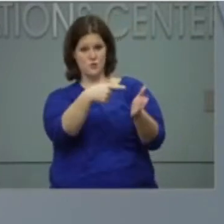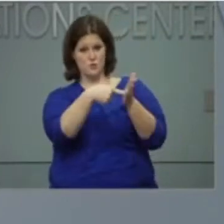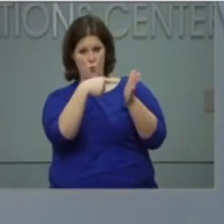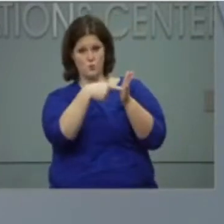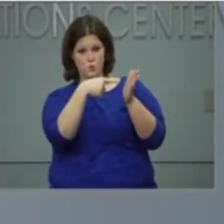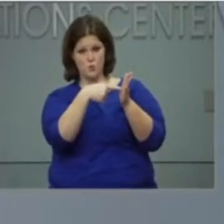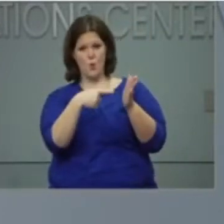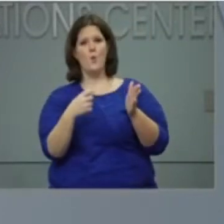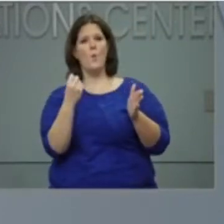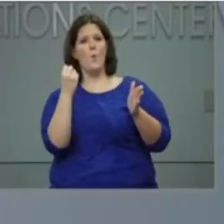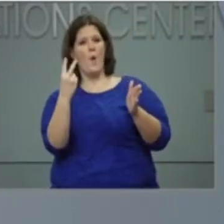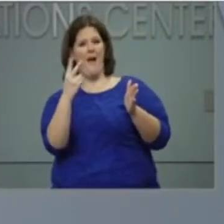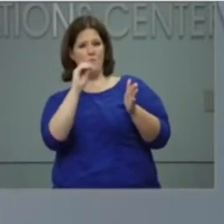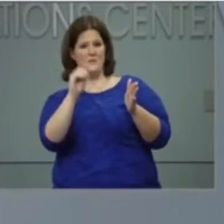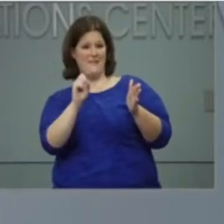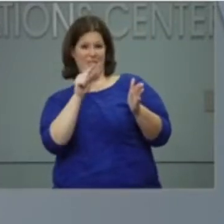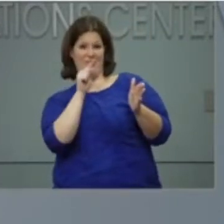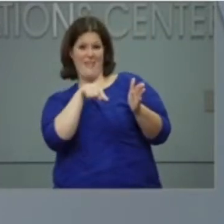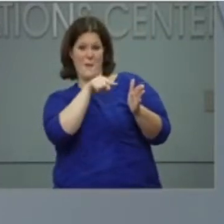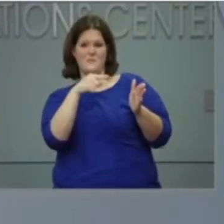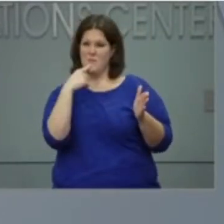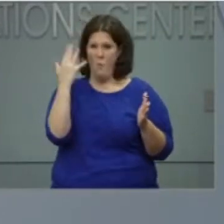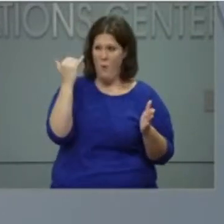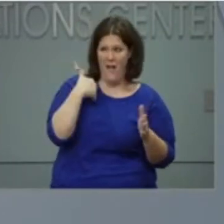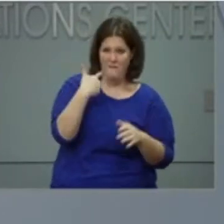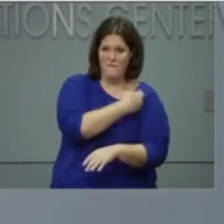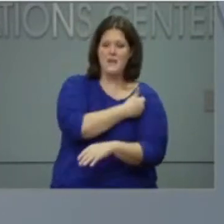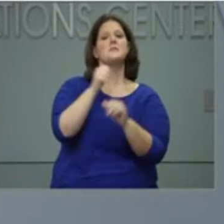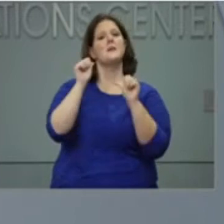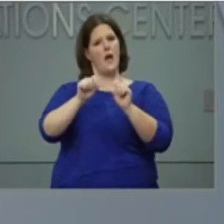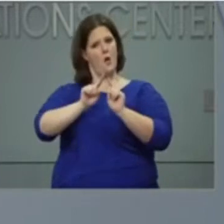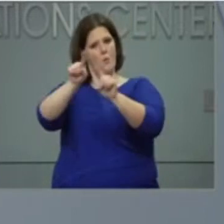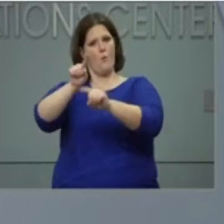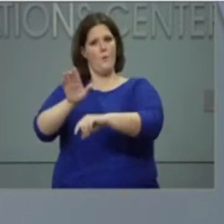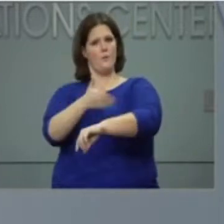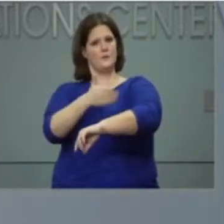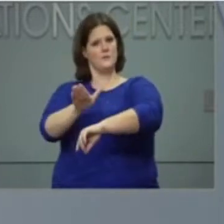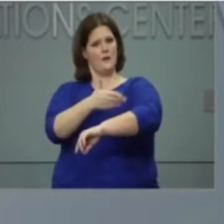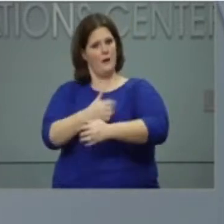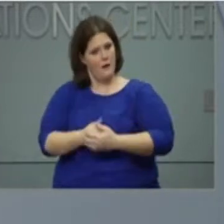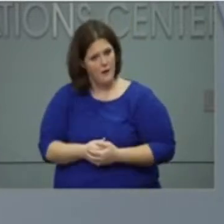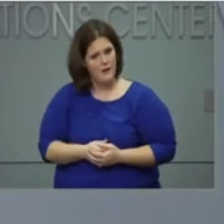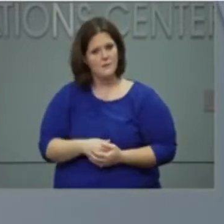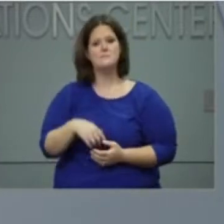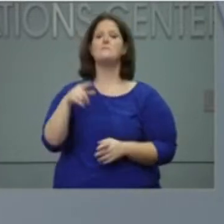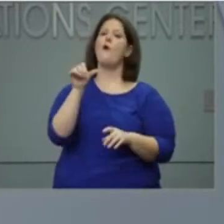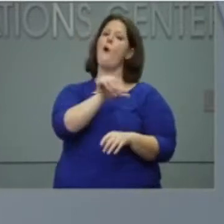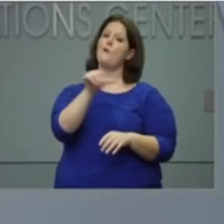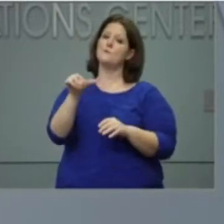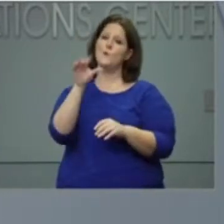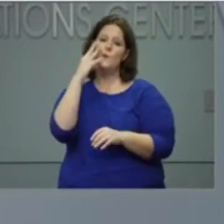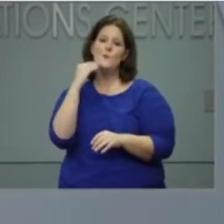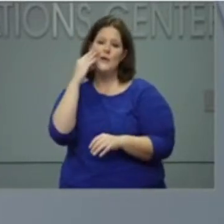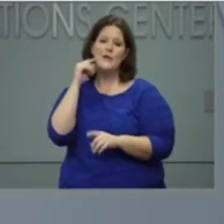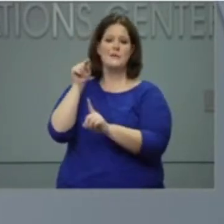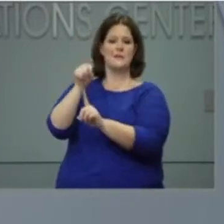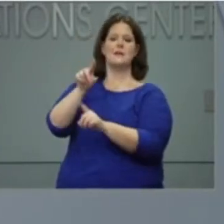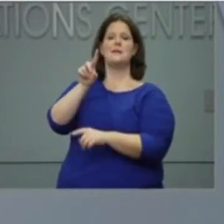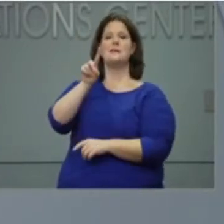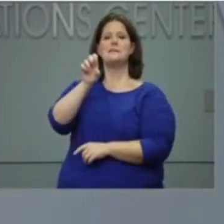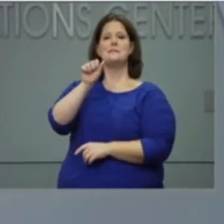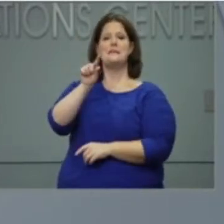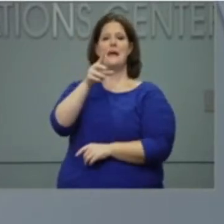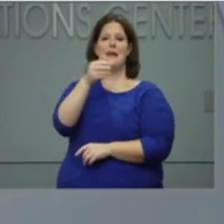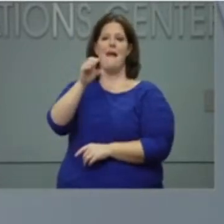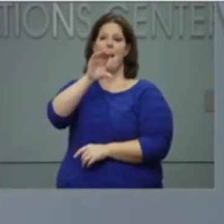get vaccinated. Locally, we just did a show at Coastal Credit Union Music Park with the Dead & Company. We saw 70% of fans provide